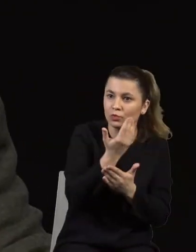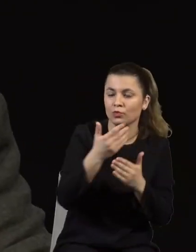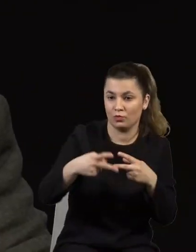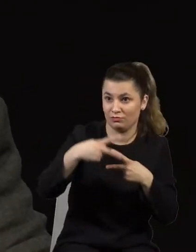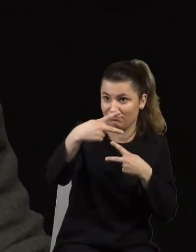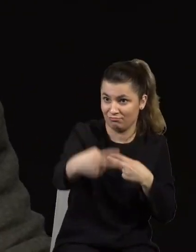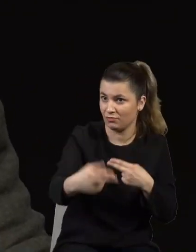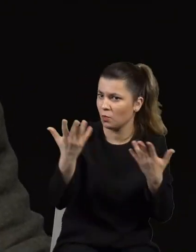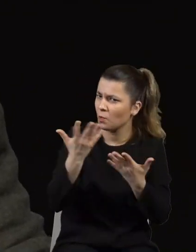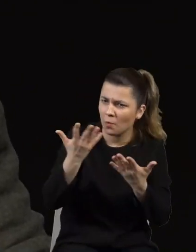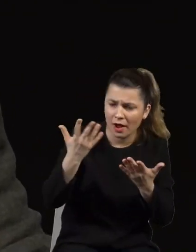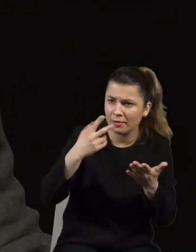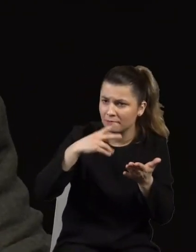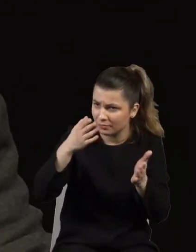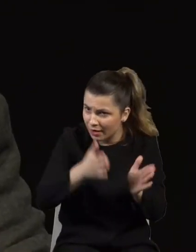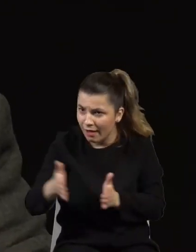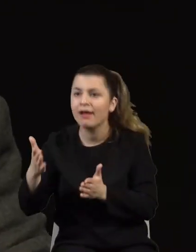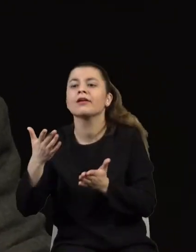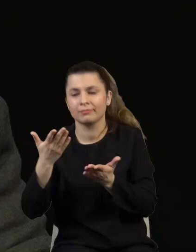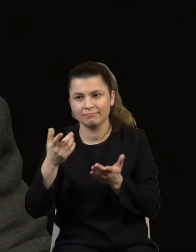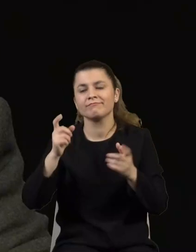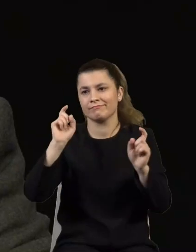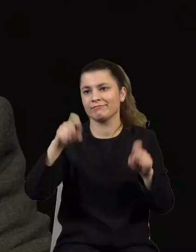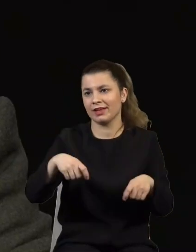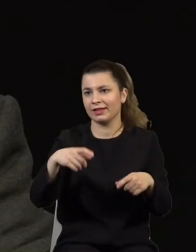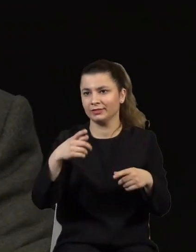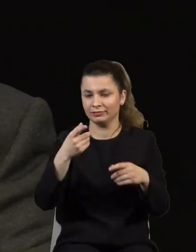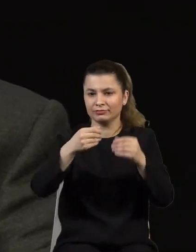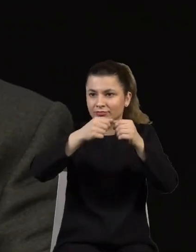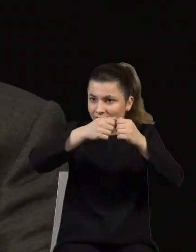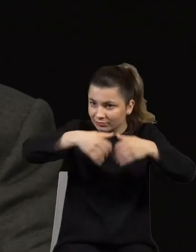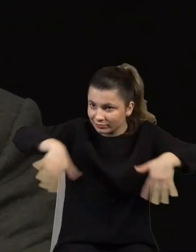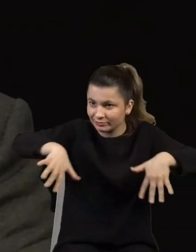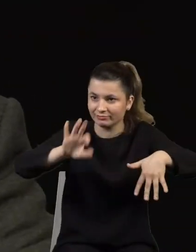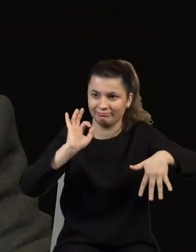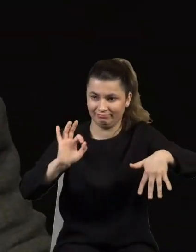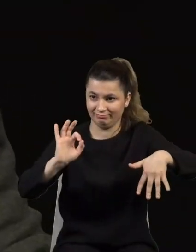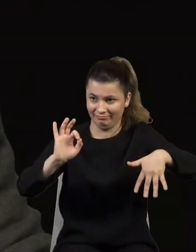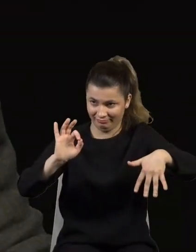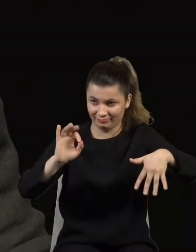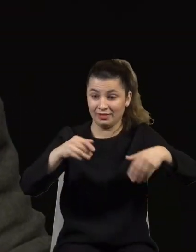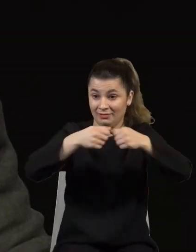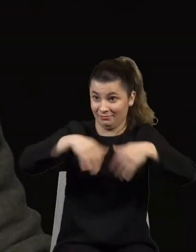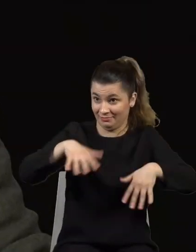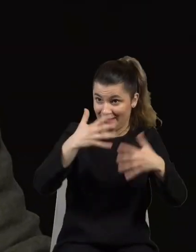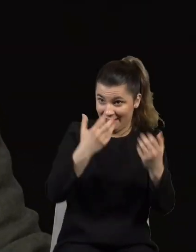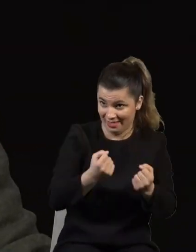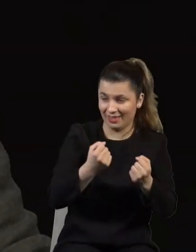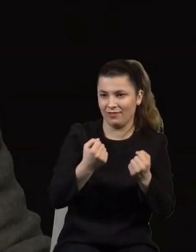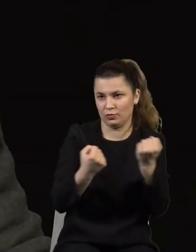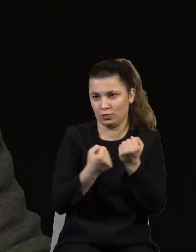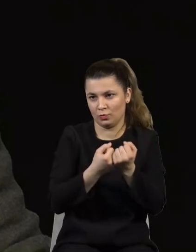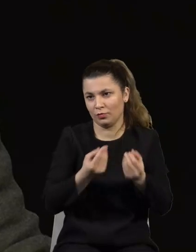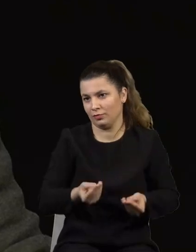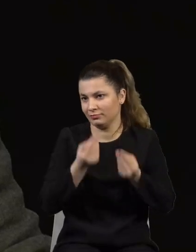facility and other facilities, and how that is all going to be put together, because of course it's difficult to say at the moment